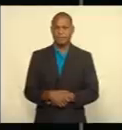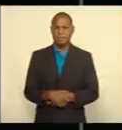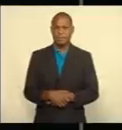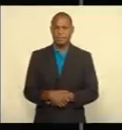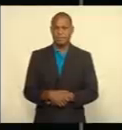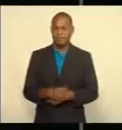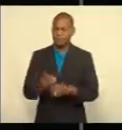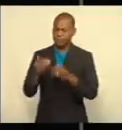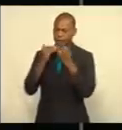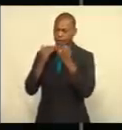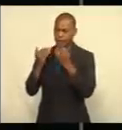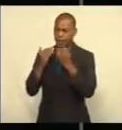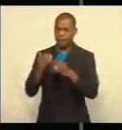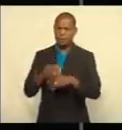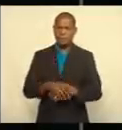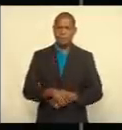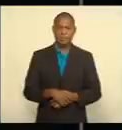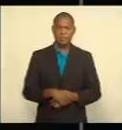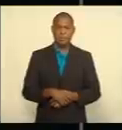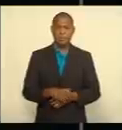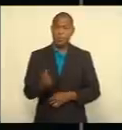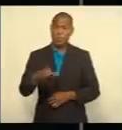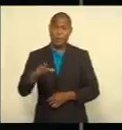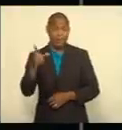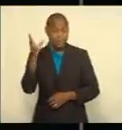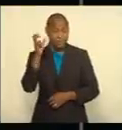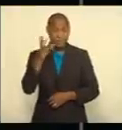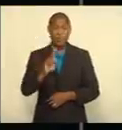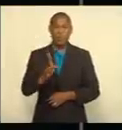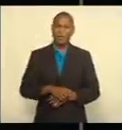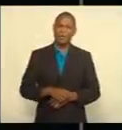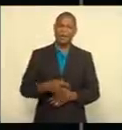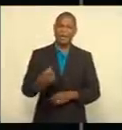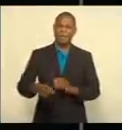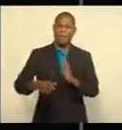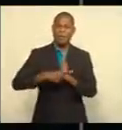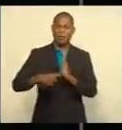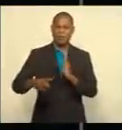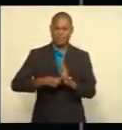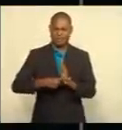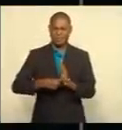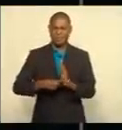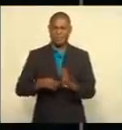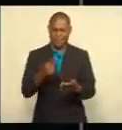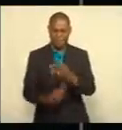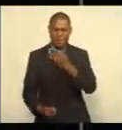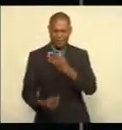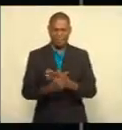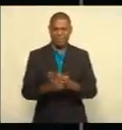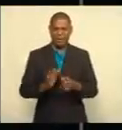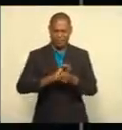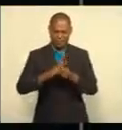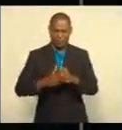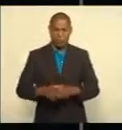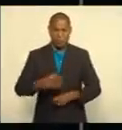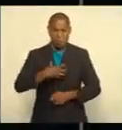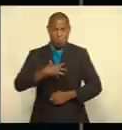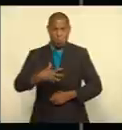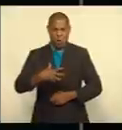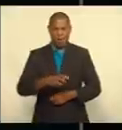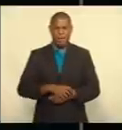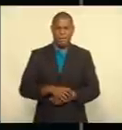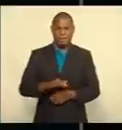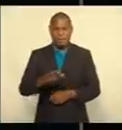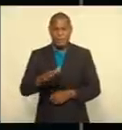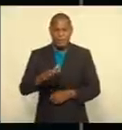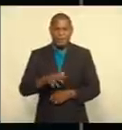Vinaka Koroi, and as you've heard, there's another positive case of COVID-19. With more cases being forecast, the Health Ministry is now upping